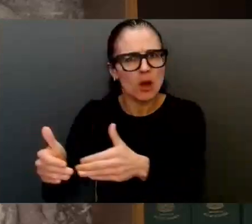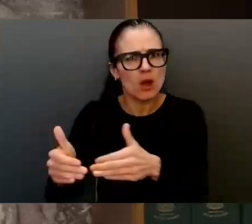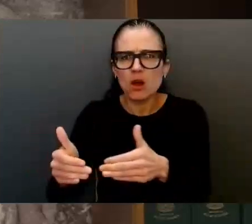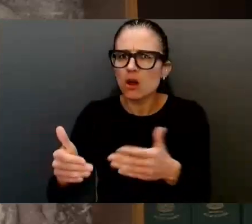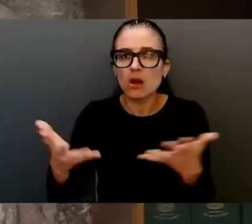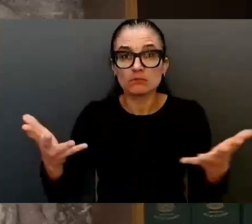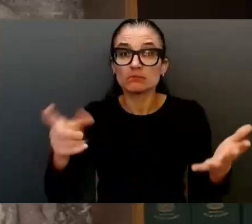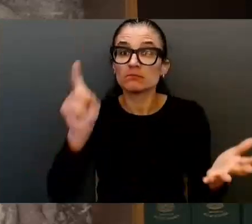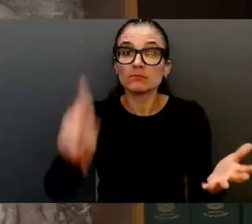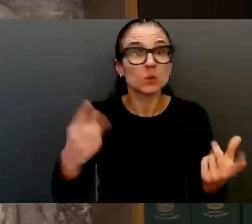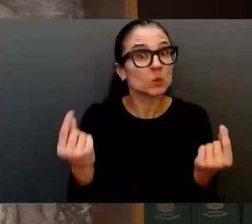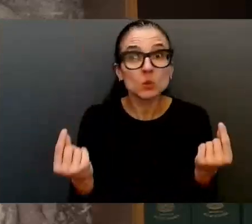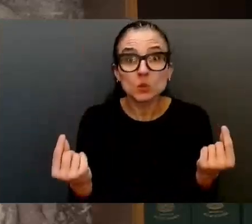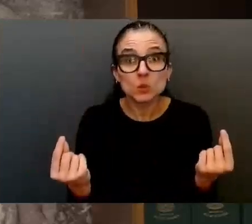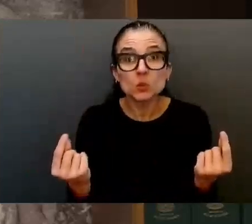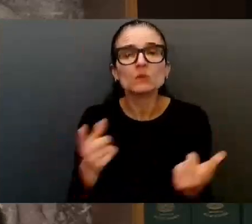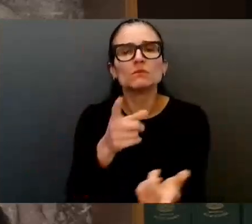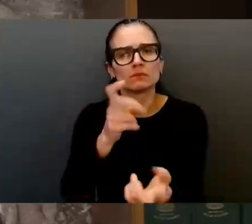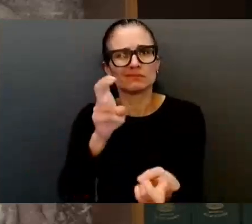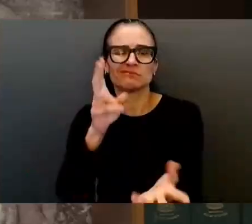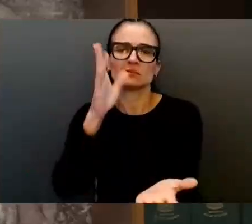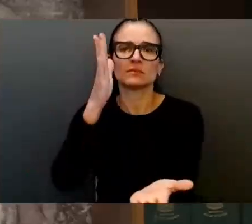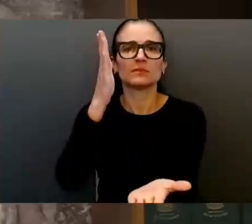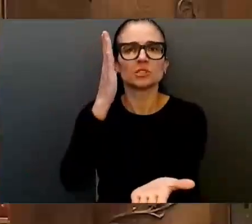directly, what are you waiting for?